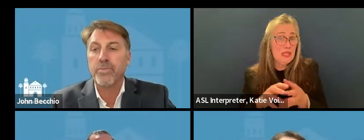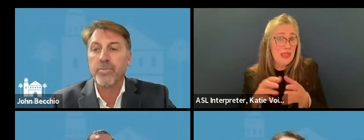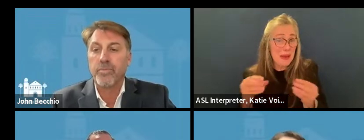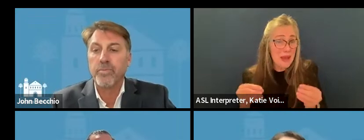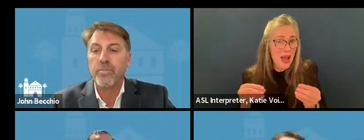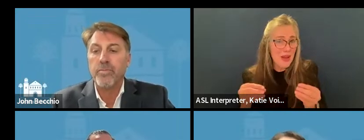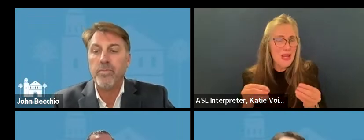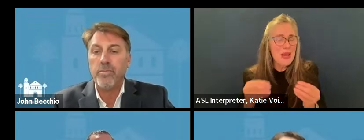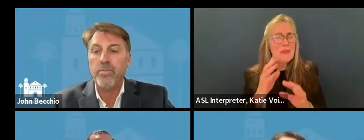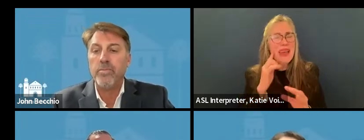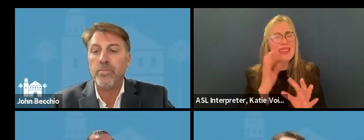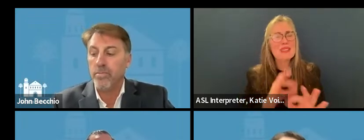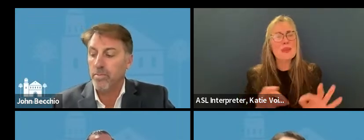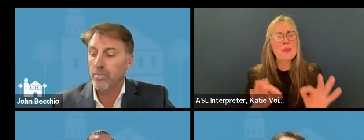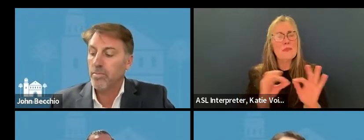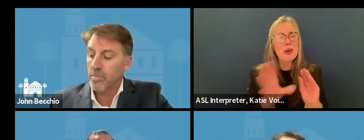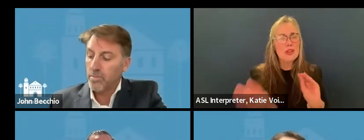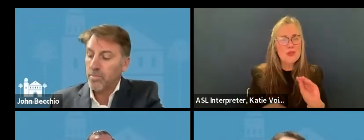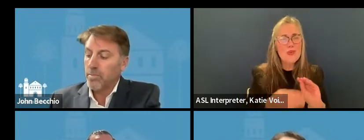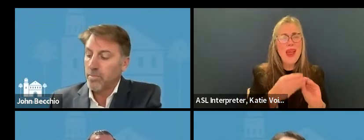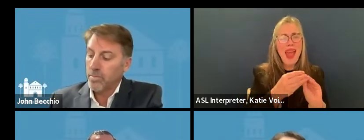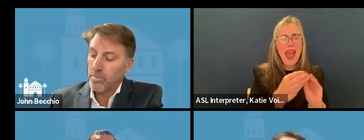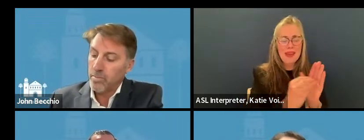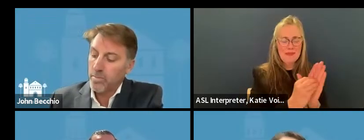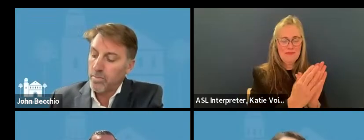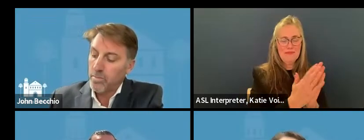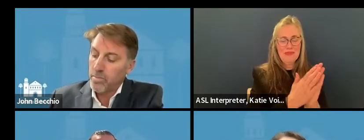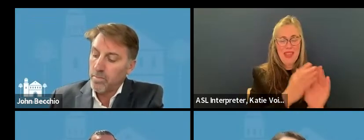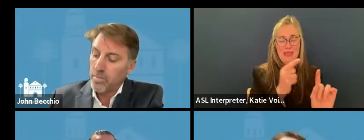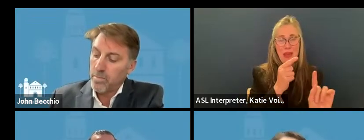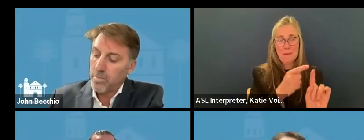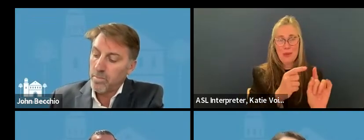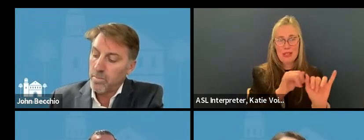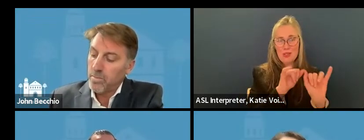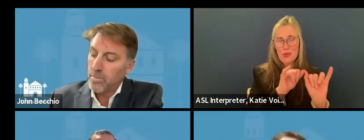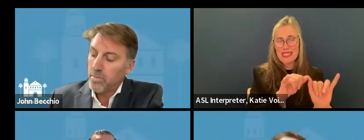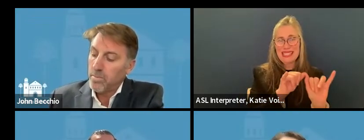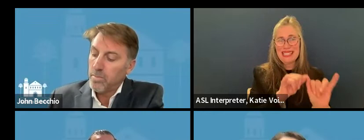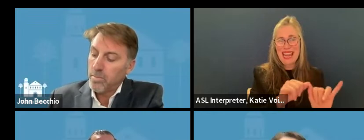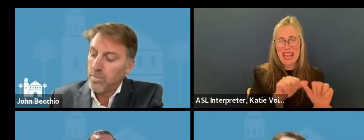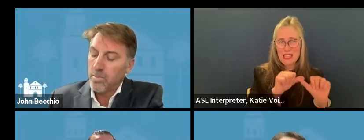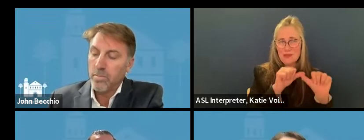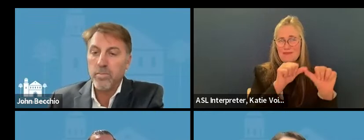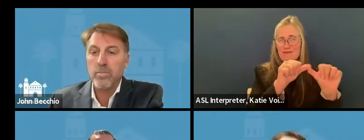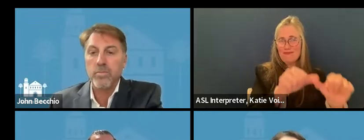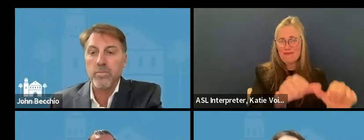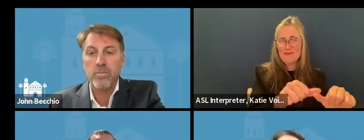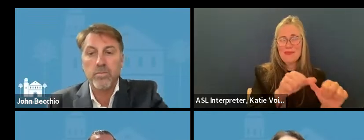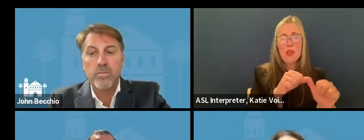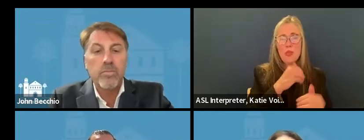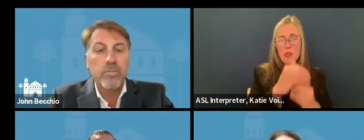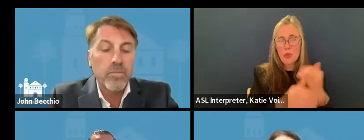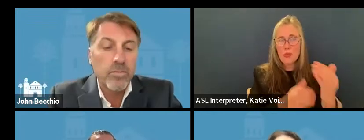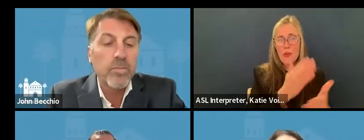it's important to add that additional point to it so that it stays, it's sustainable in that way through our budget